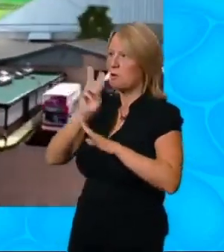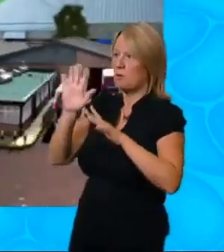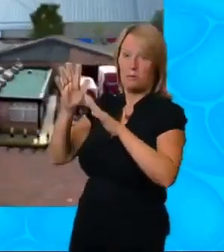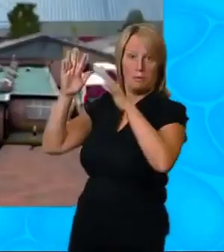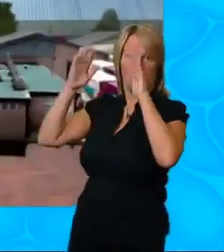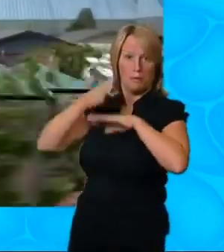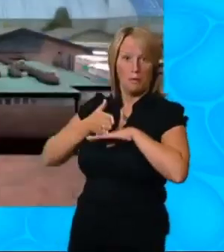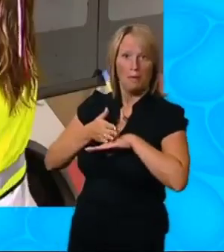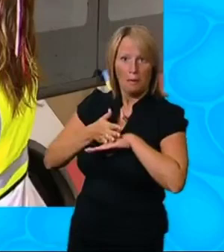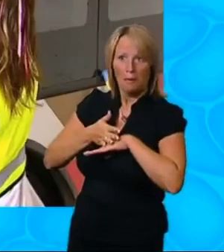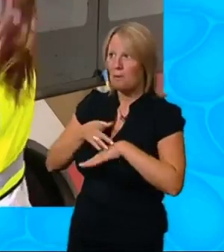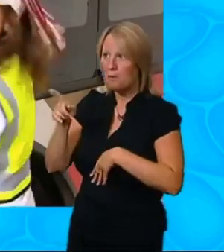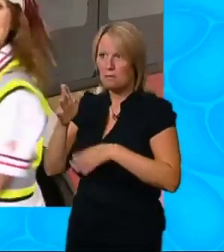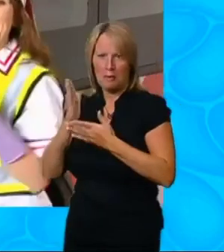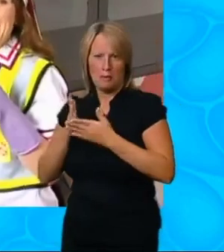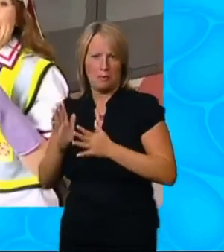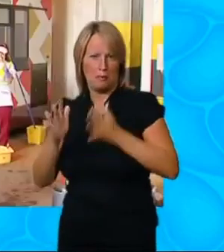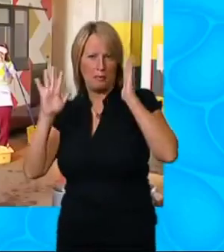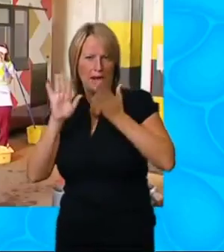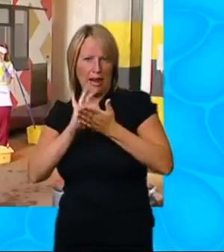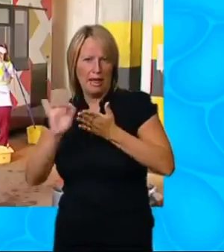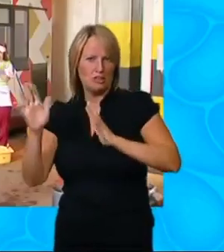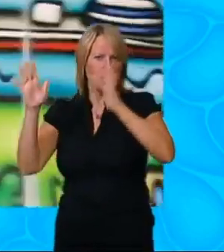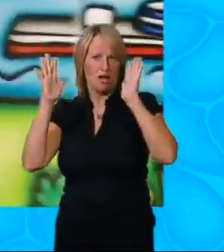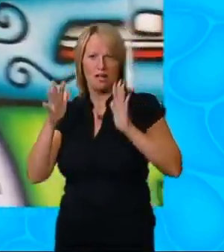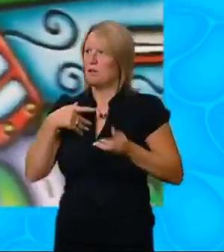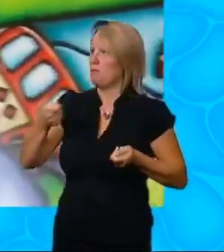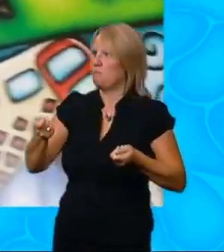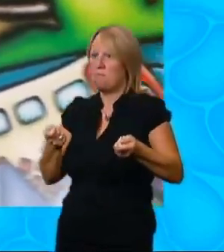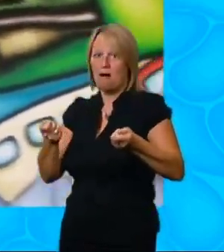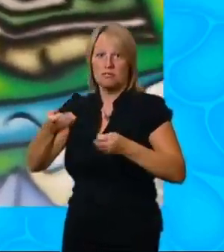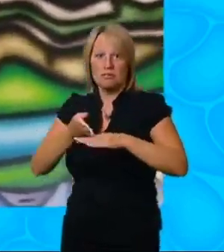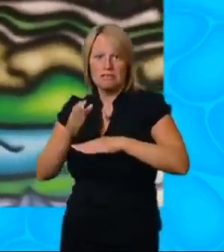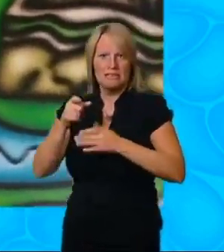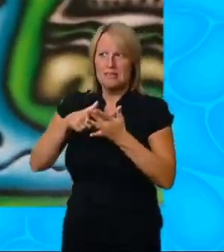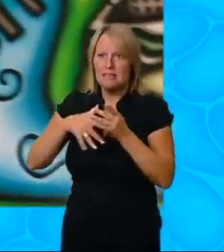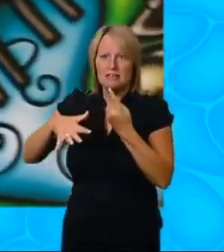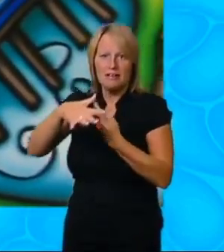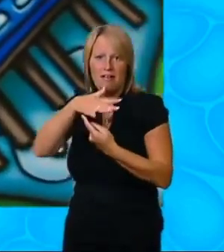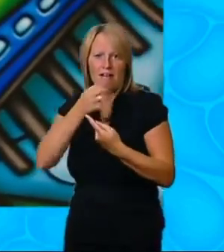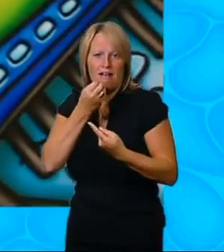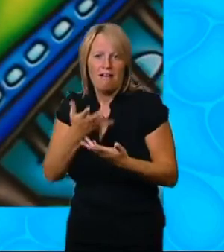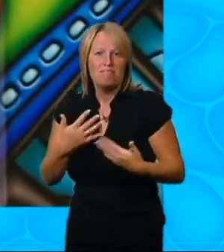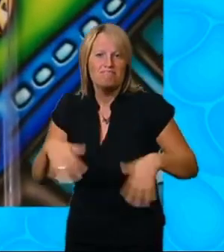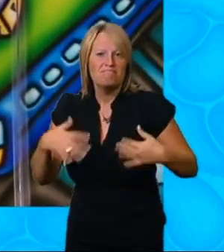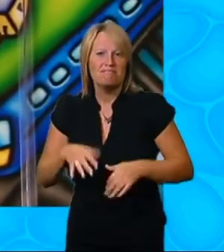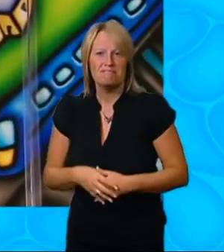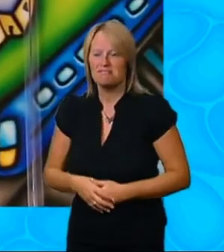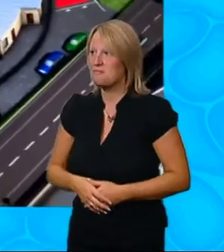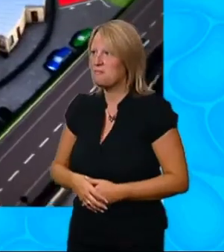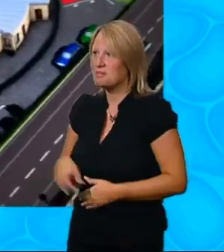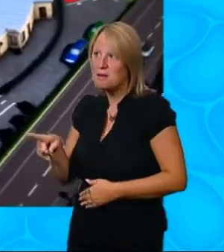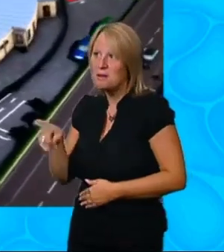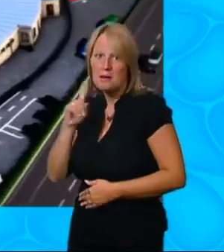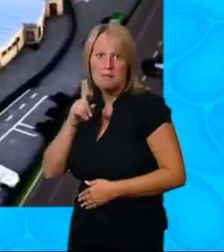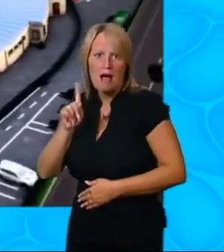new. All lined up to drive around the city. Let me ting that bell to the loo. I'm gonna ride